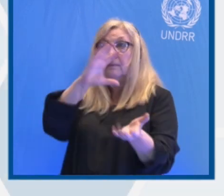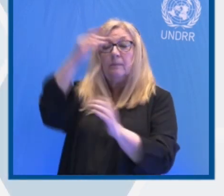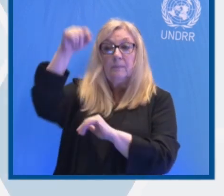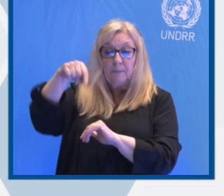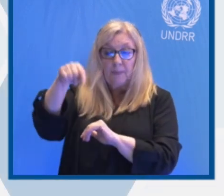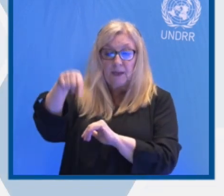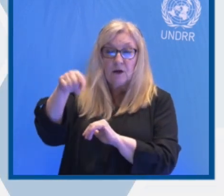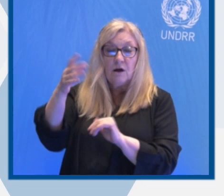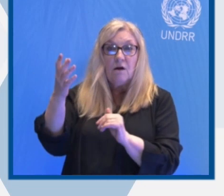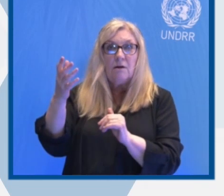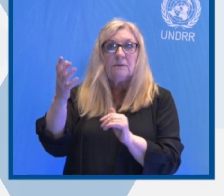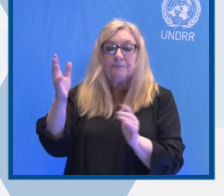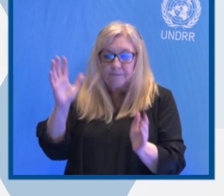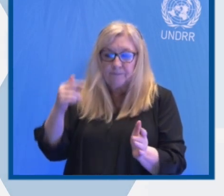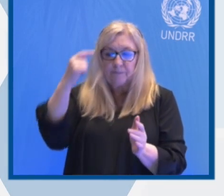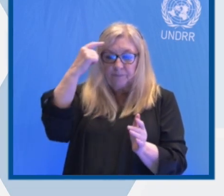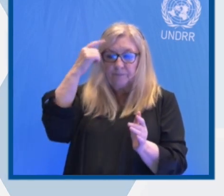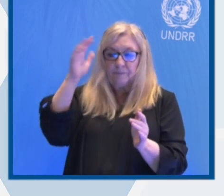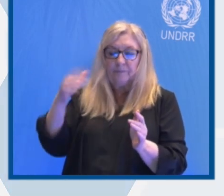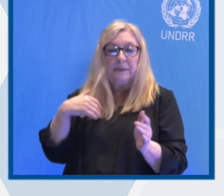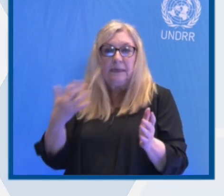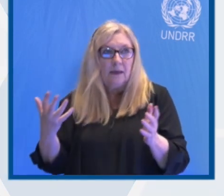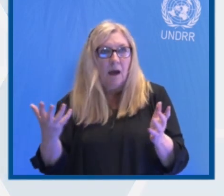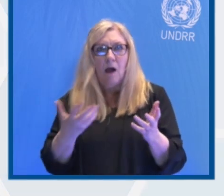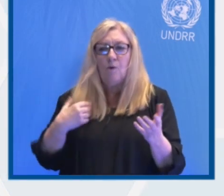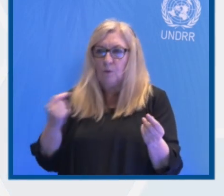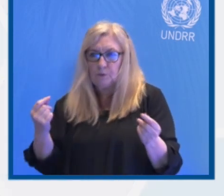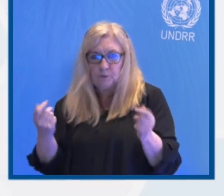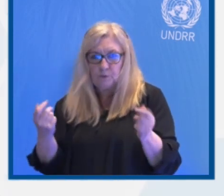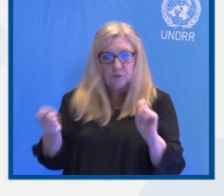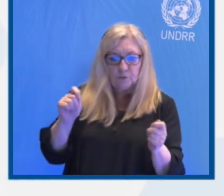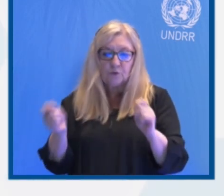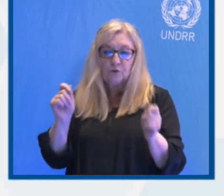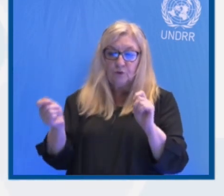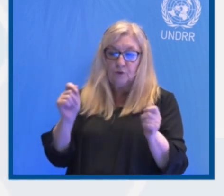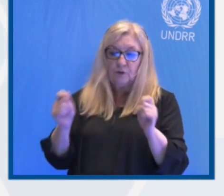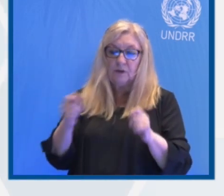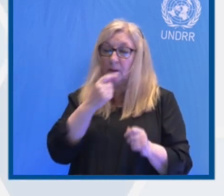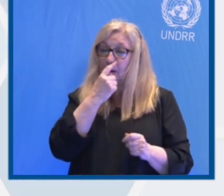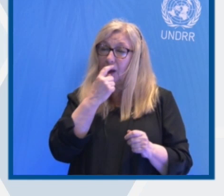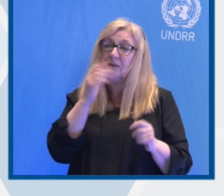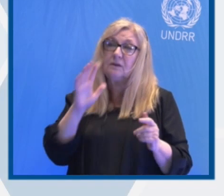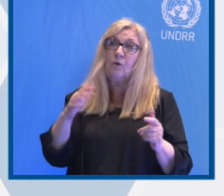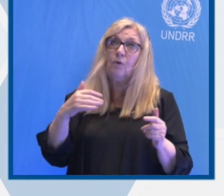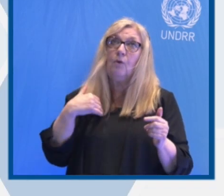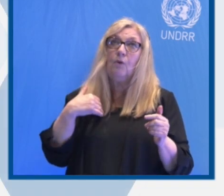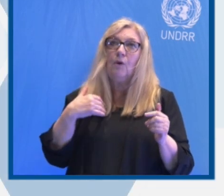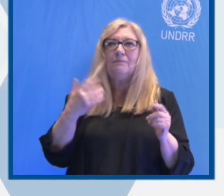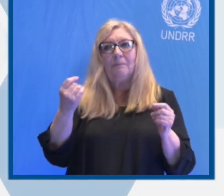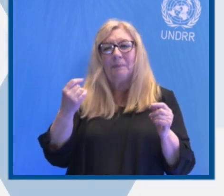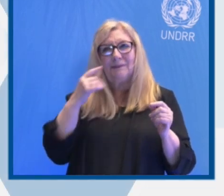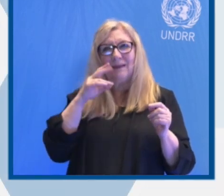an absorption period. And during that period, it's really where the the negative impacts are felt at their